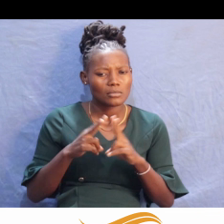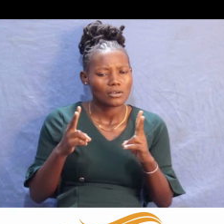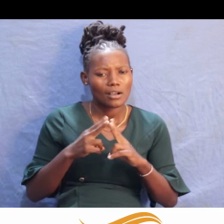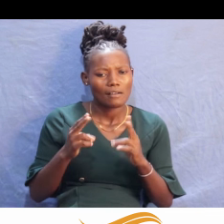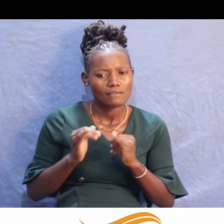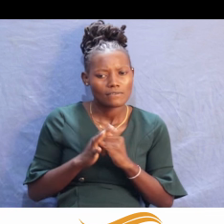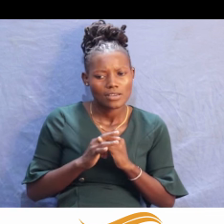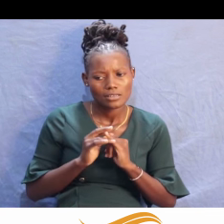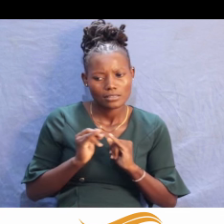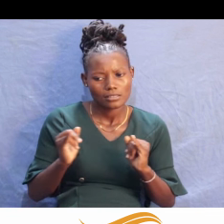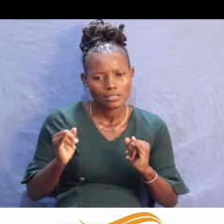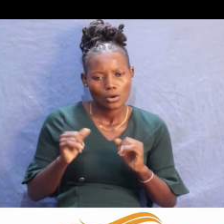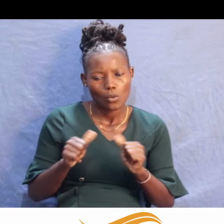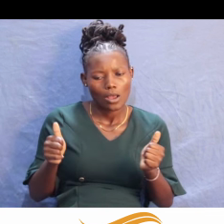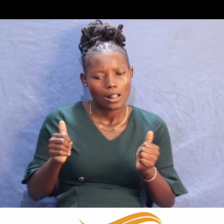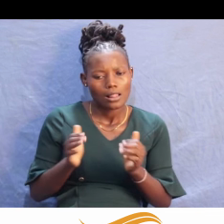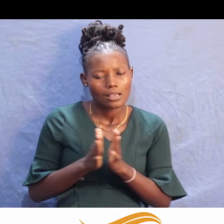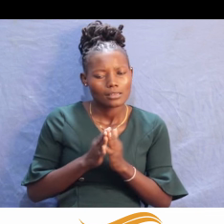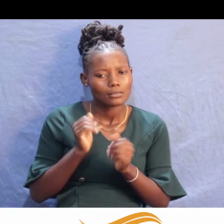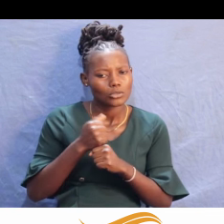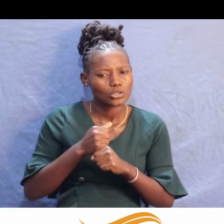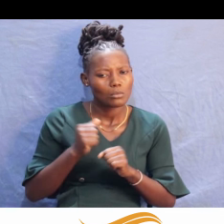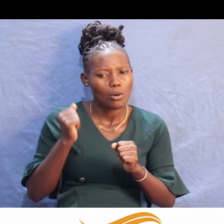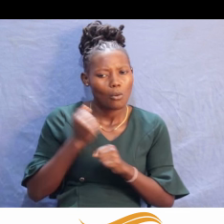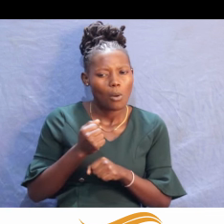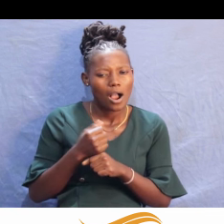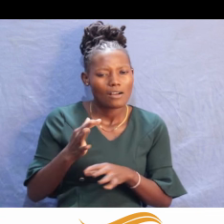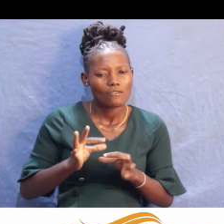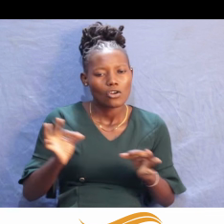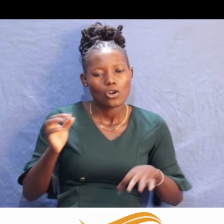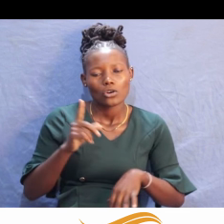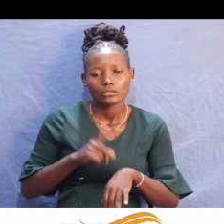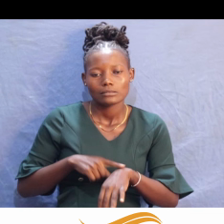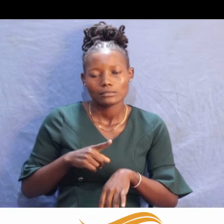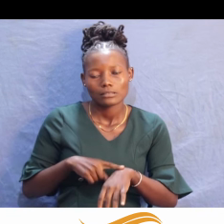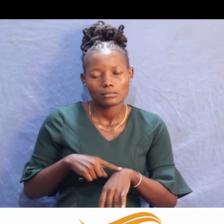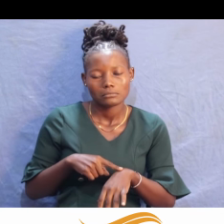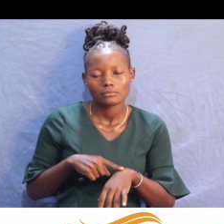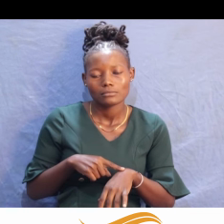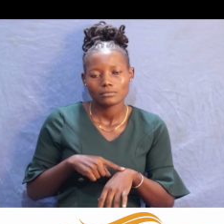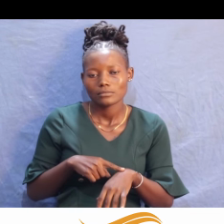efficient, and they can work a long time. They can work a long time.